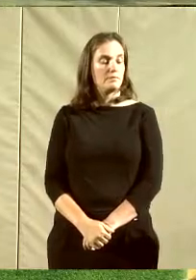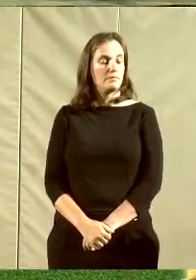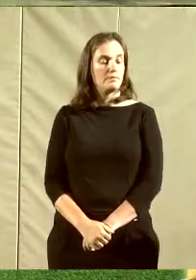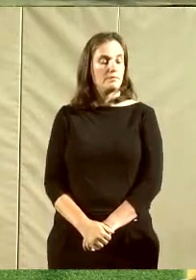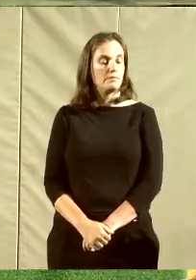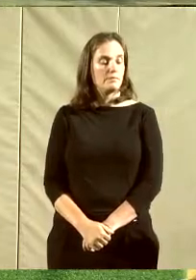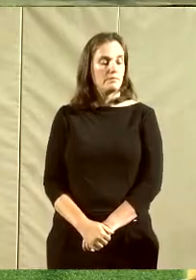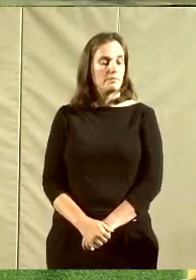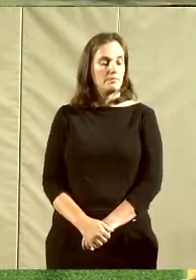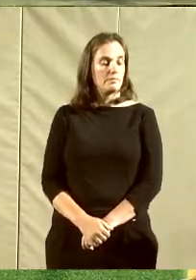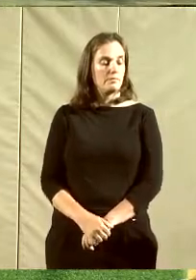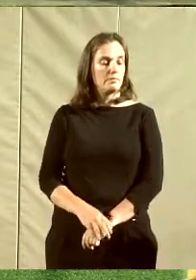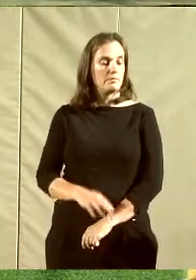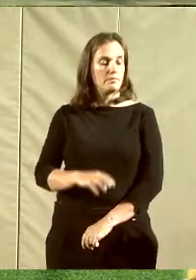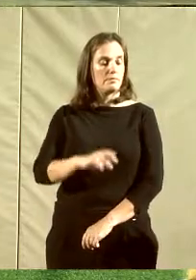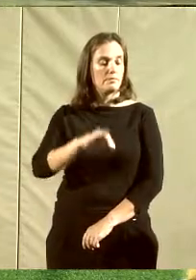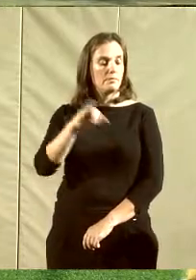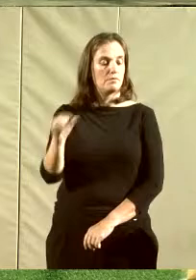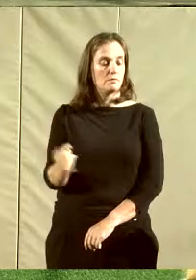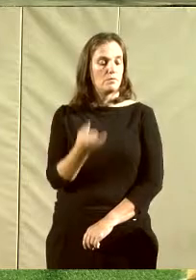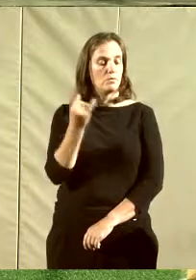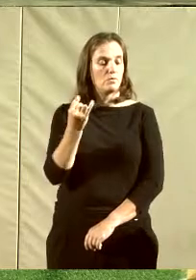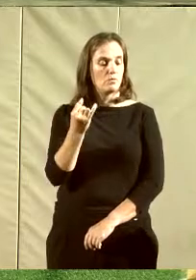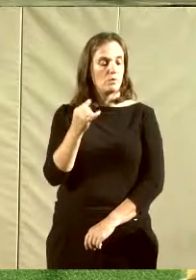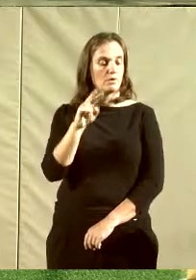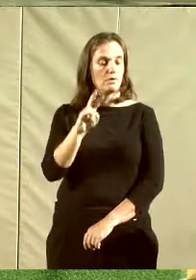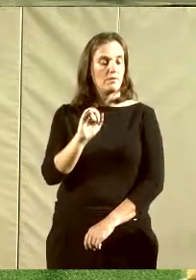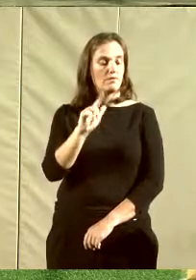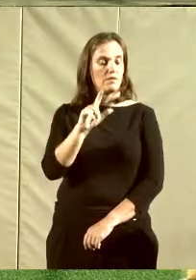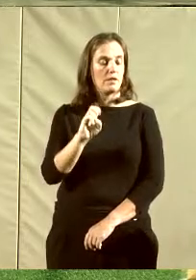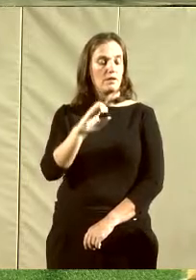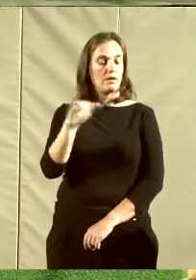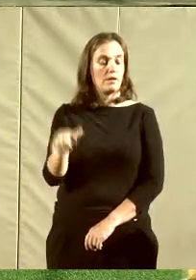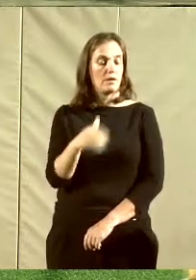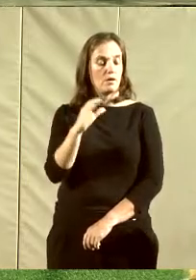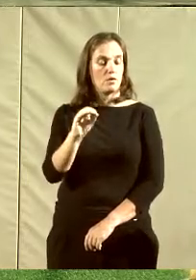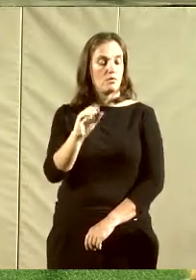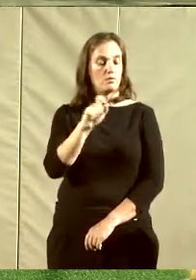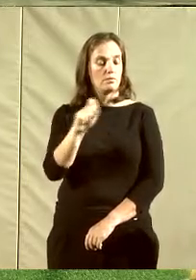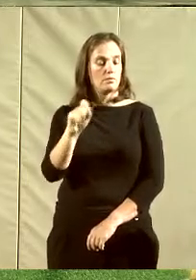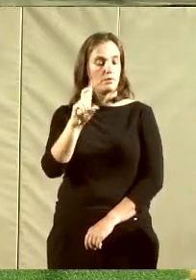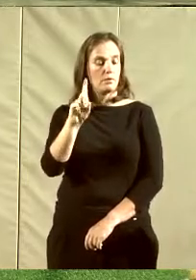Juan Carlos Vallejo Donaciano.